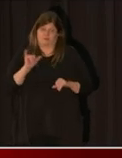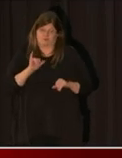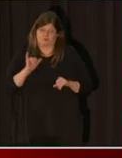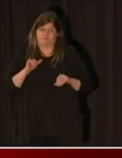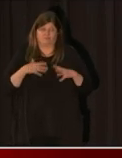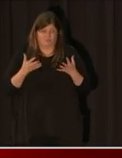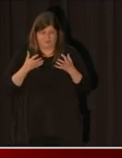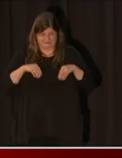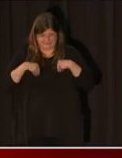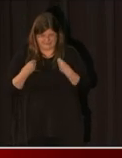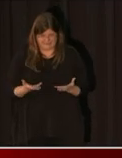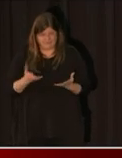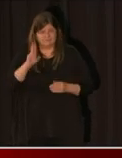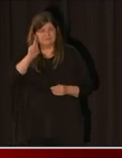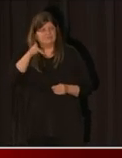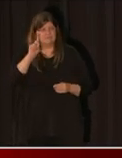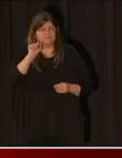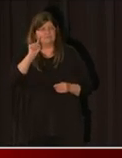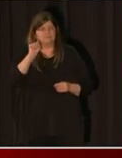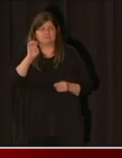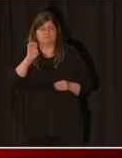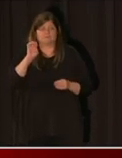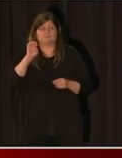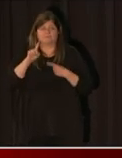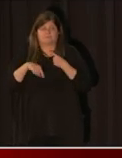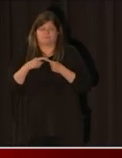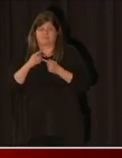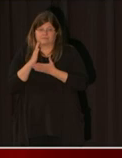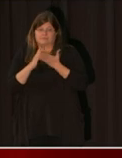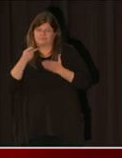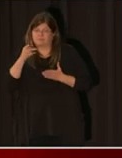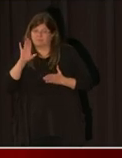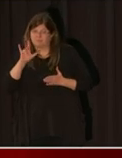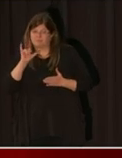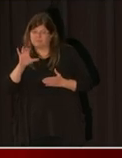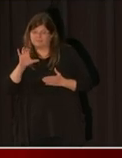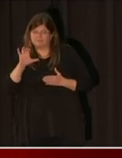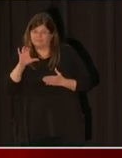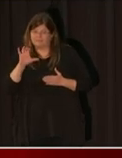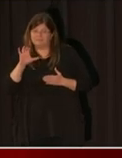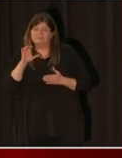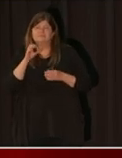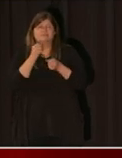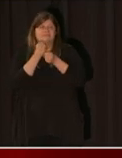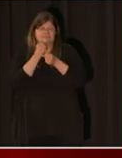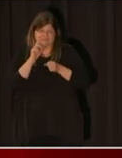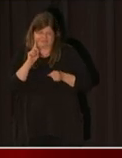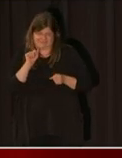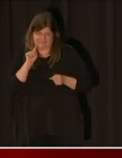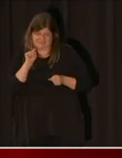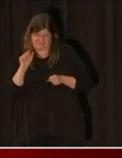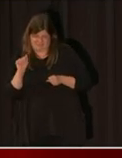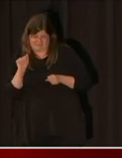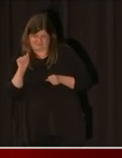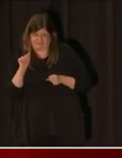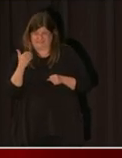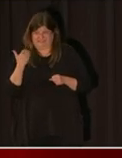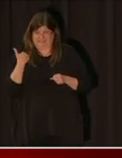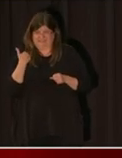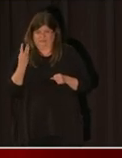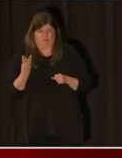an update on some public safety data. Last Wednesday, as part of our